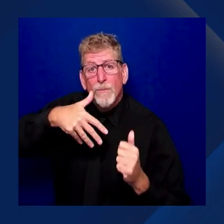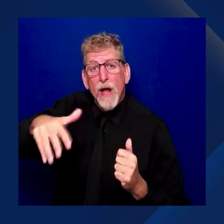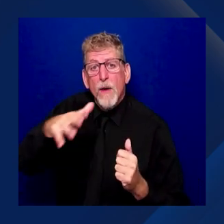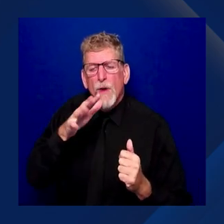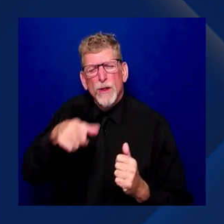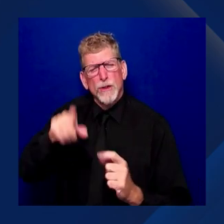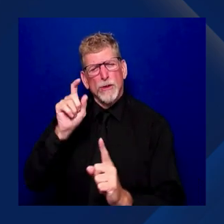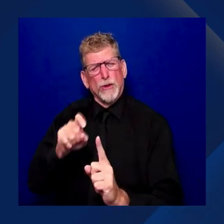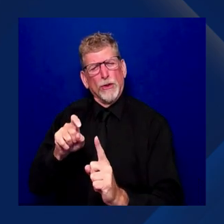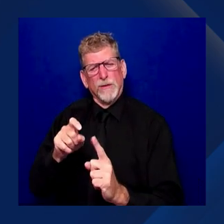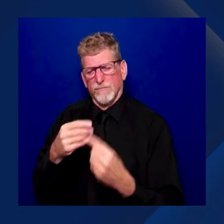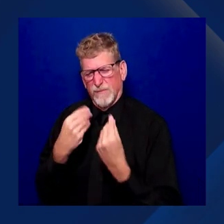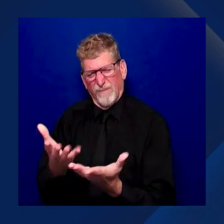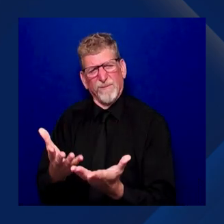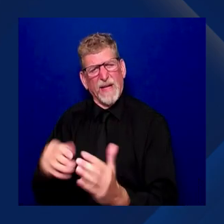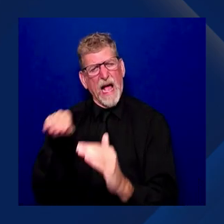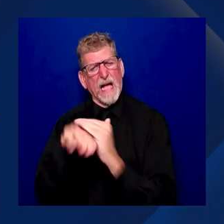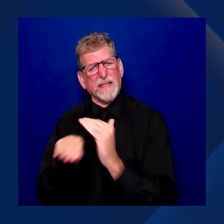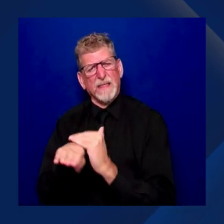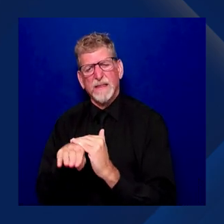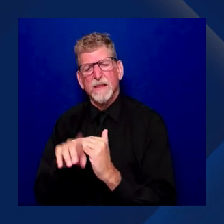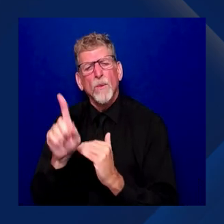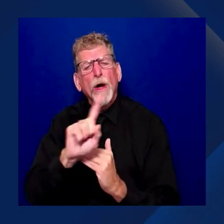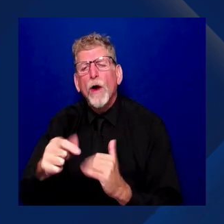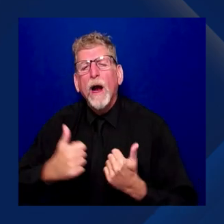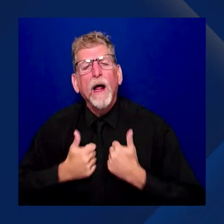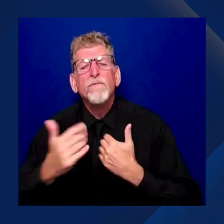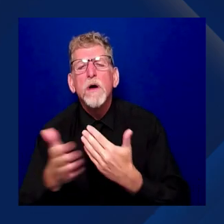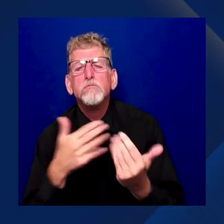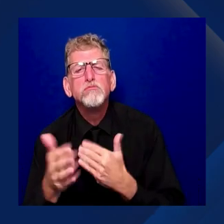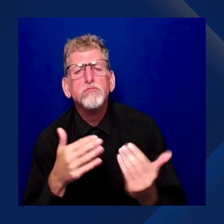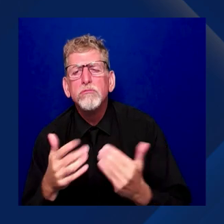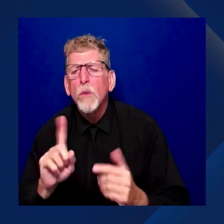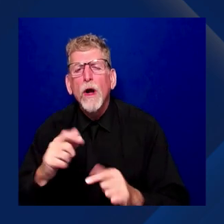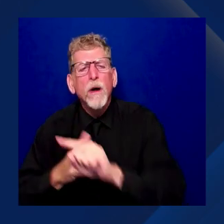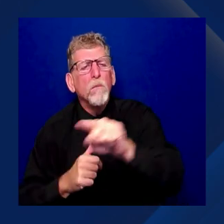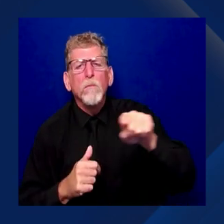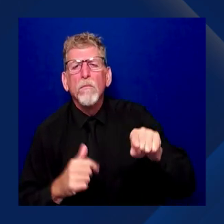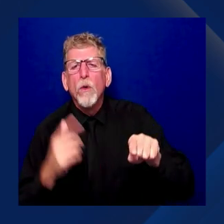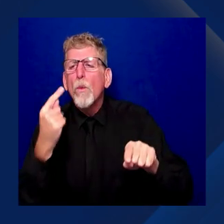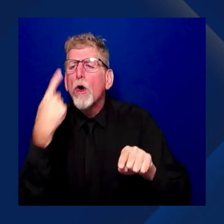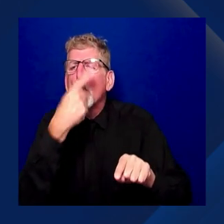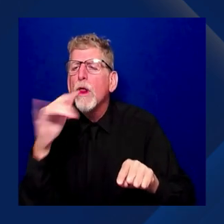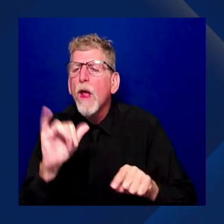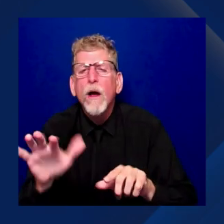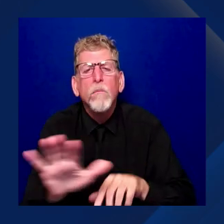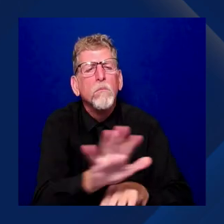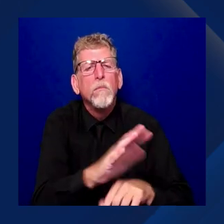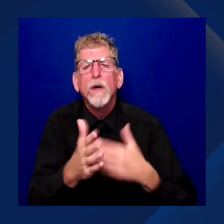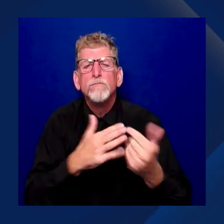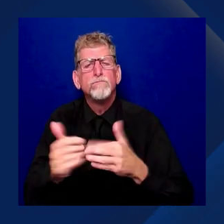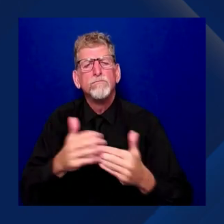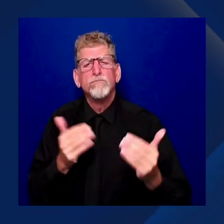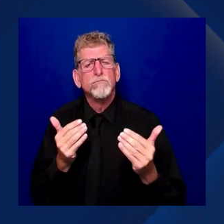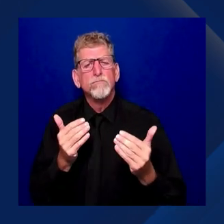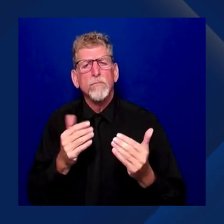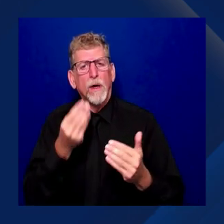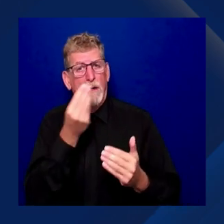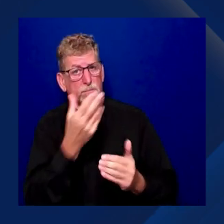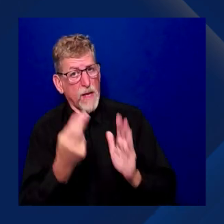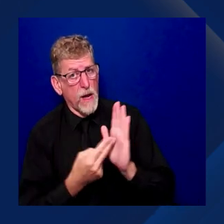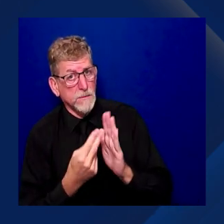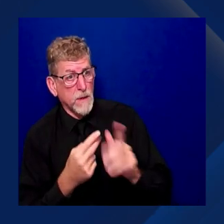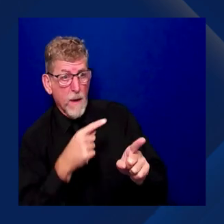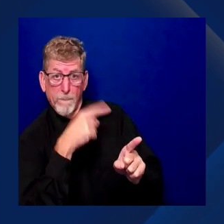look. Yet the sobering truth is Black women in our country are 3 times more likely than white women to die